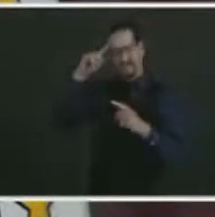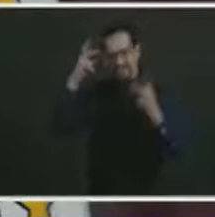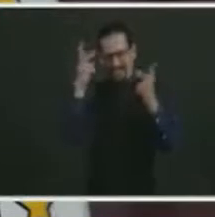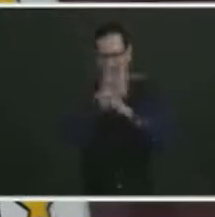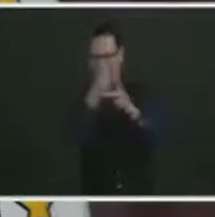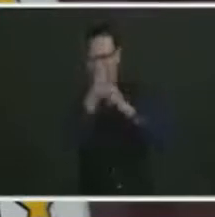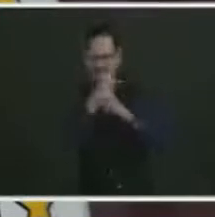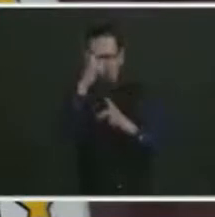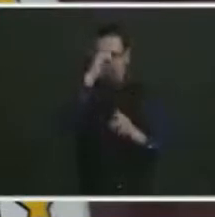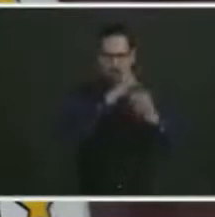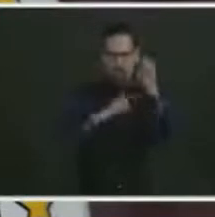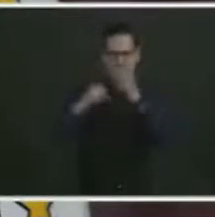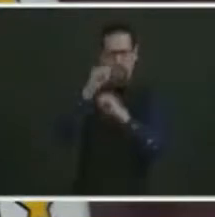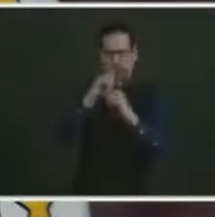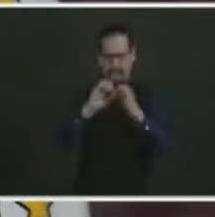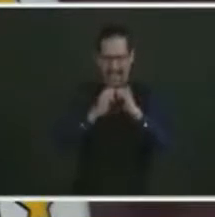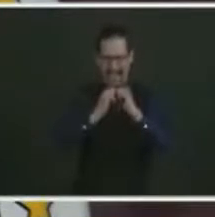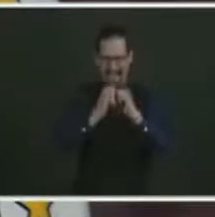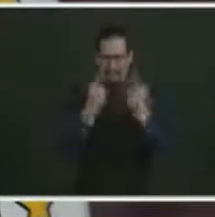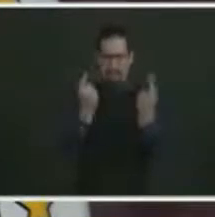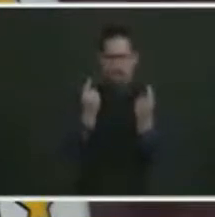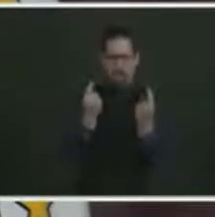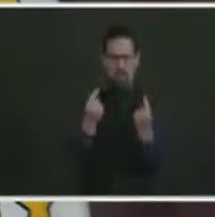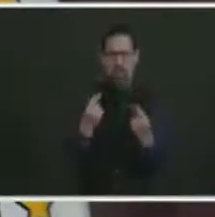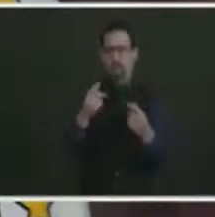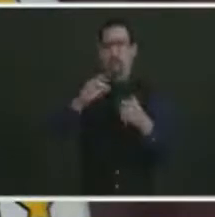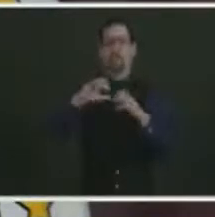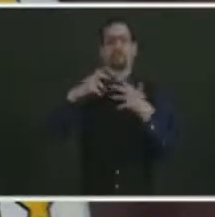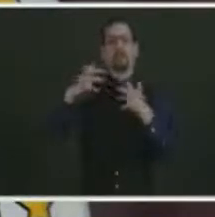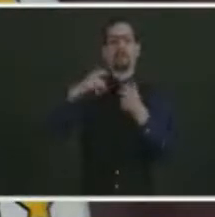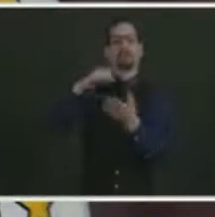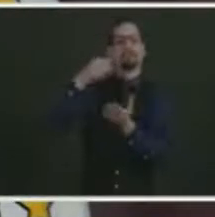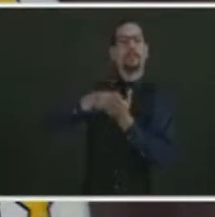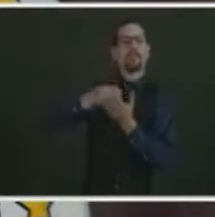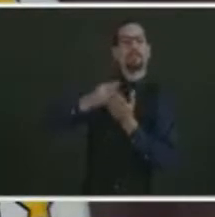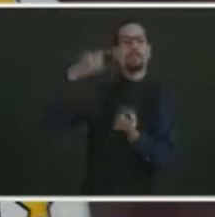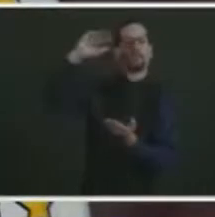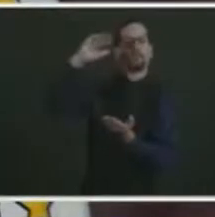do it in a way which was humane and